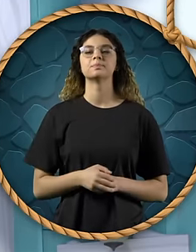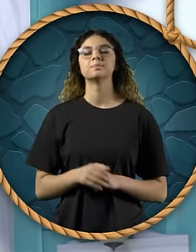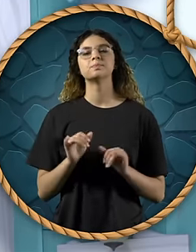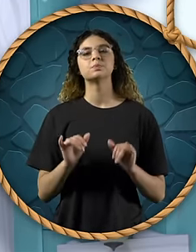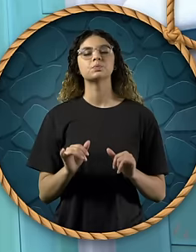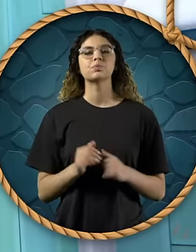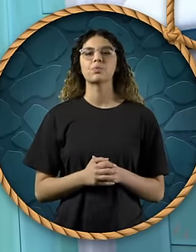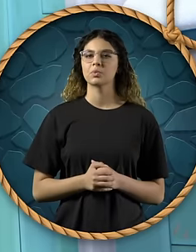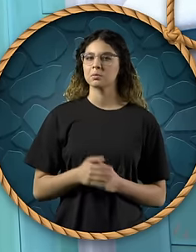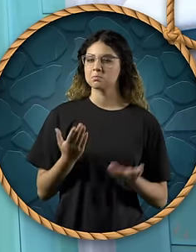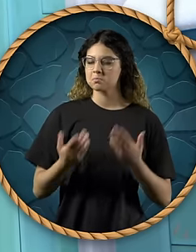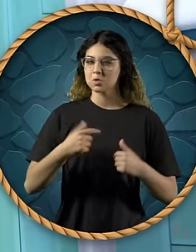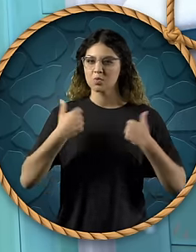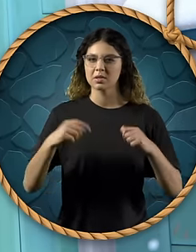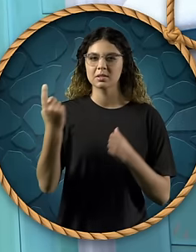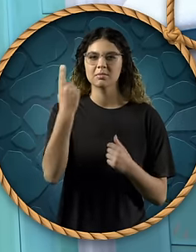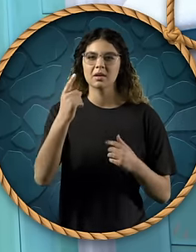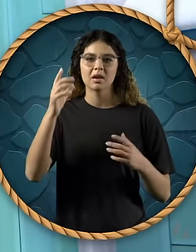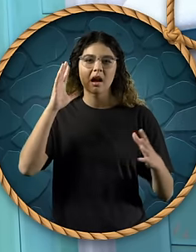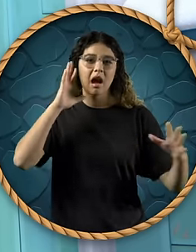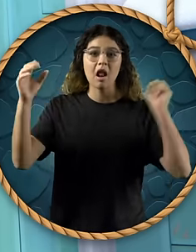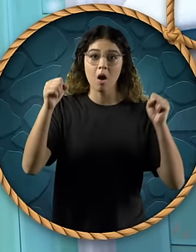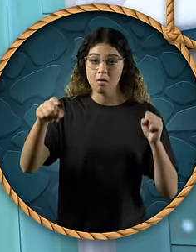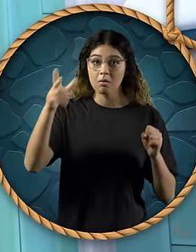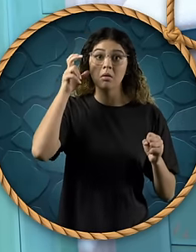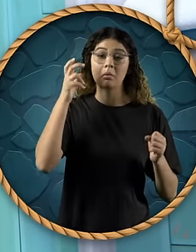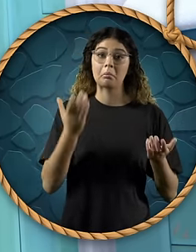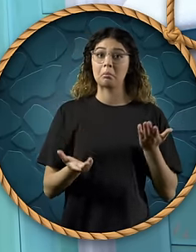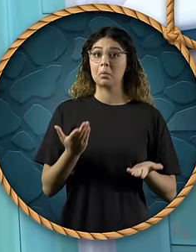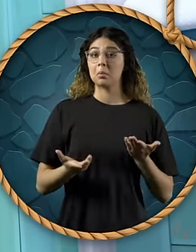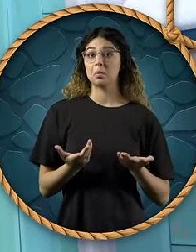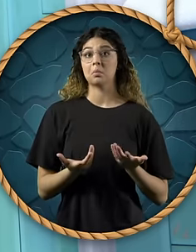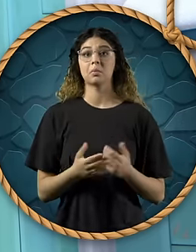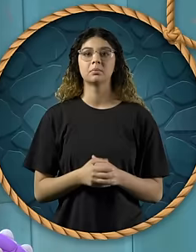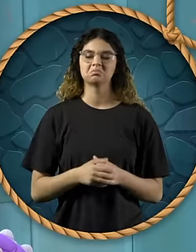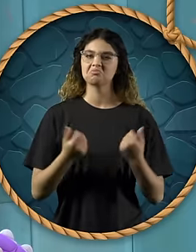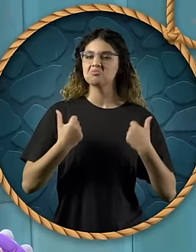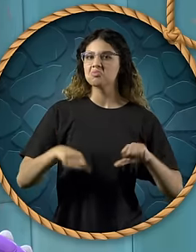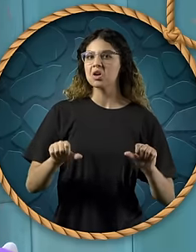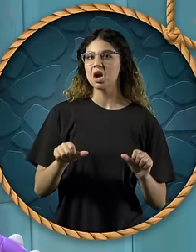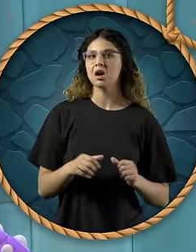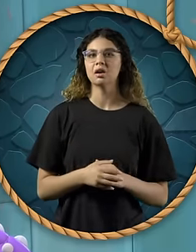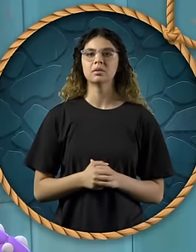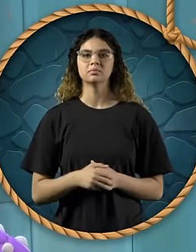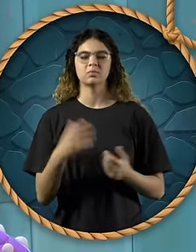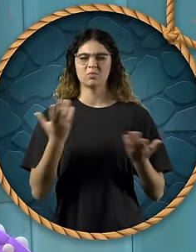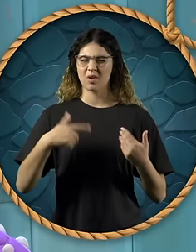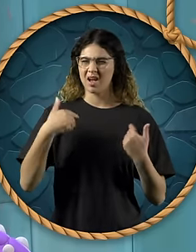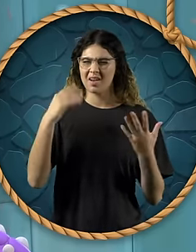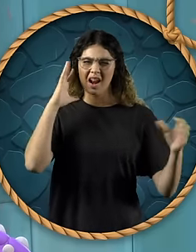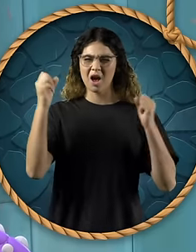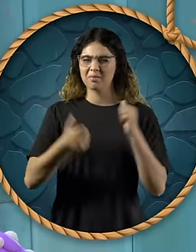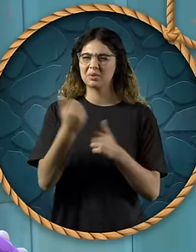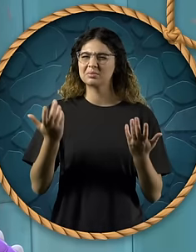Let's see. Maybe Luna could hear something if it's really loud. Let's give it a try. What's the loudest thing